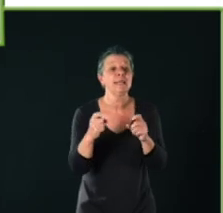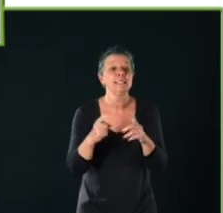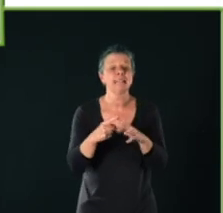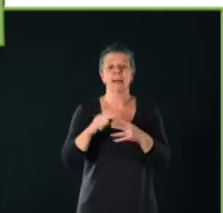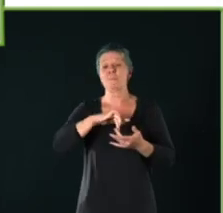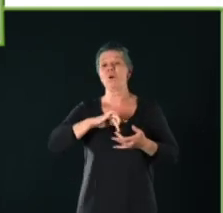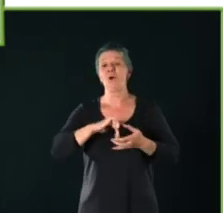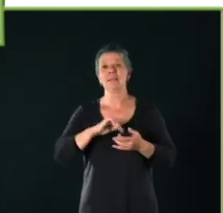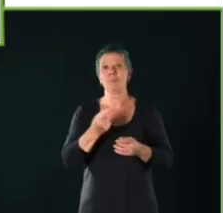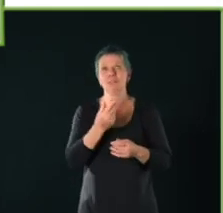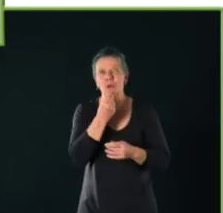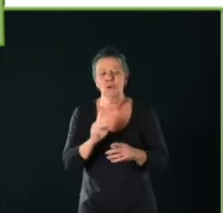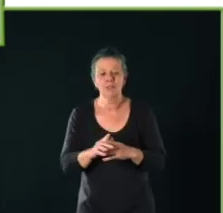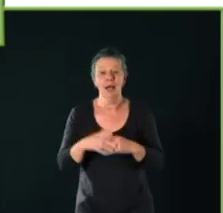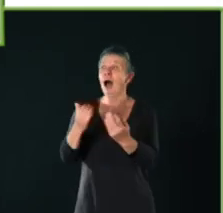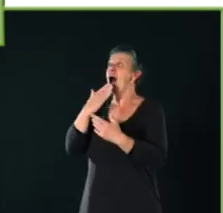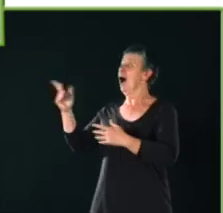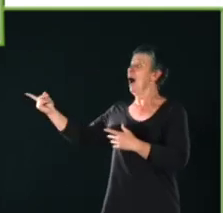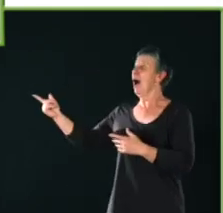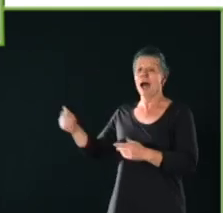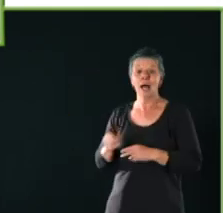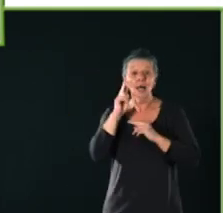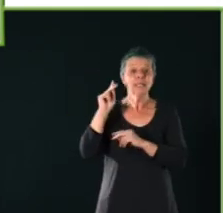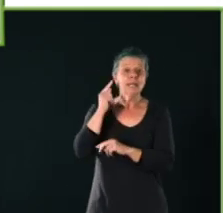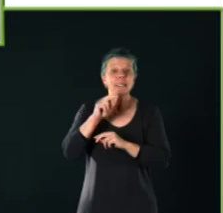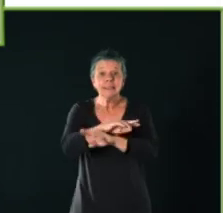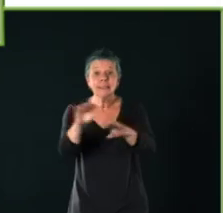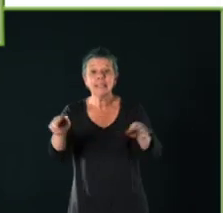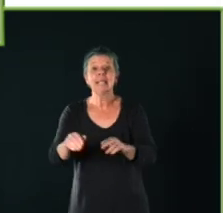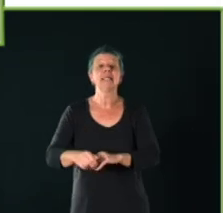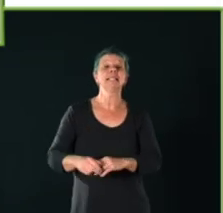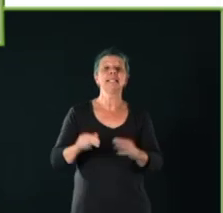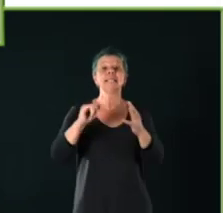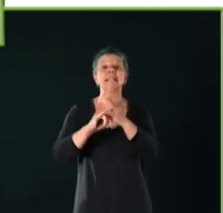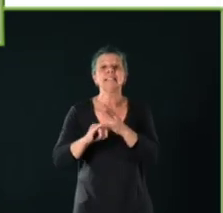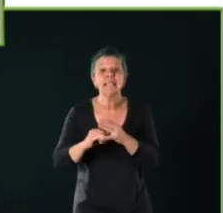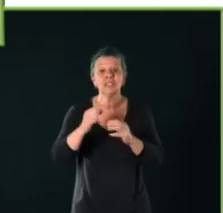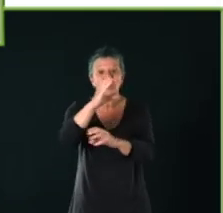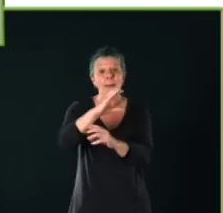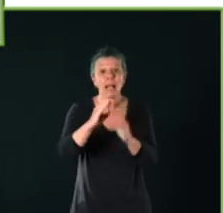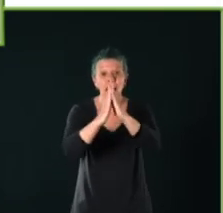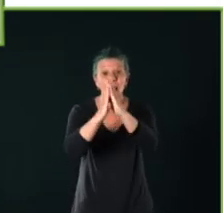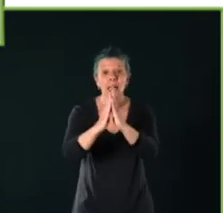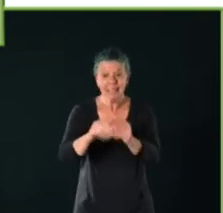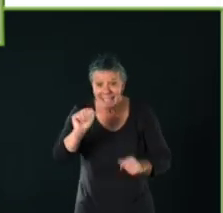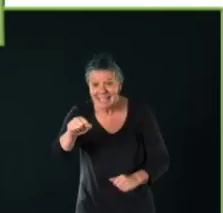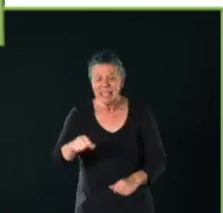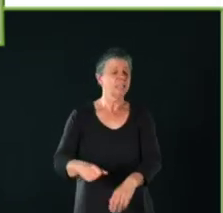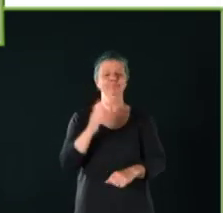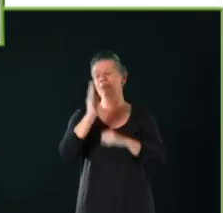them. Ah, the Libyan Sybil. Who here has seen the Sistine Chapel? Anyone? Yeah, never